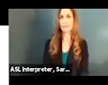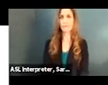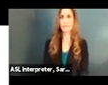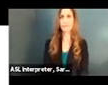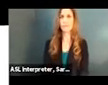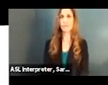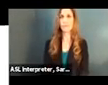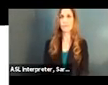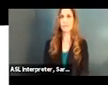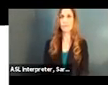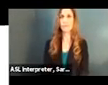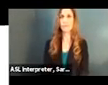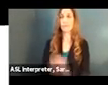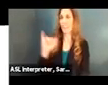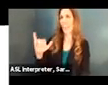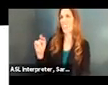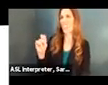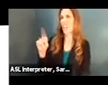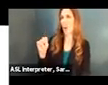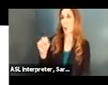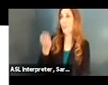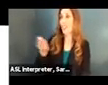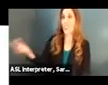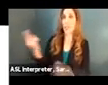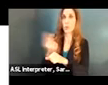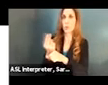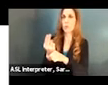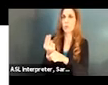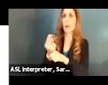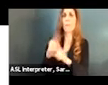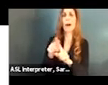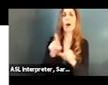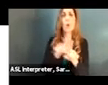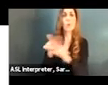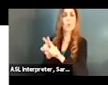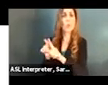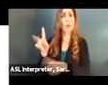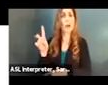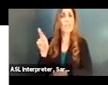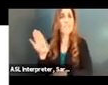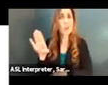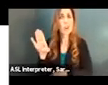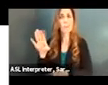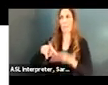So that's the noun, the devices, but then we also have the verb, which are the